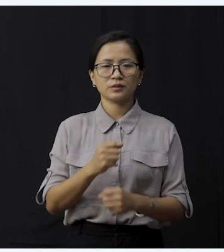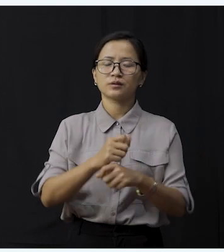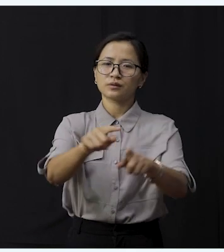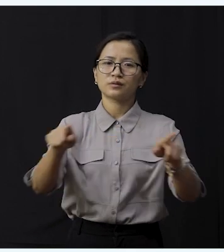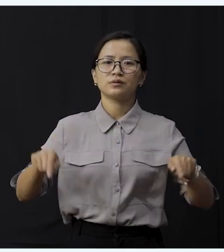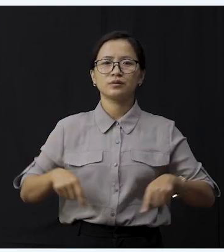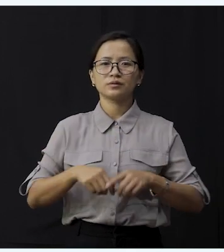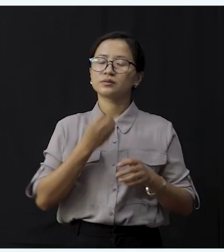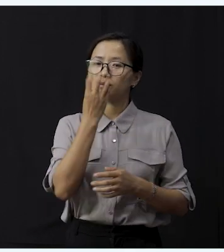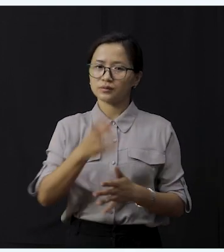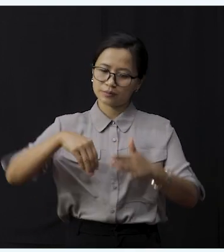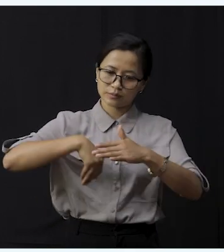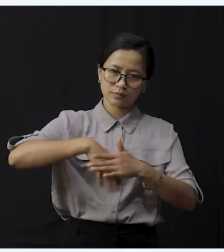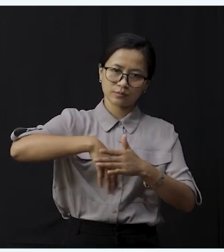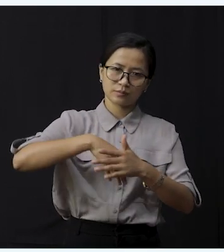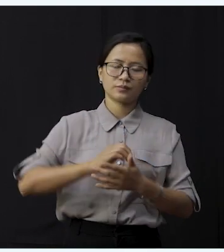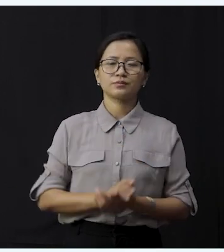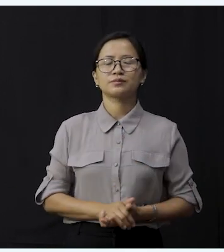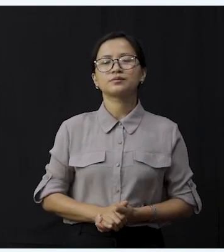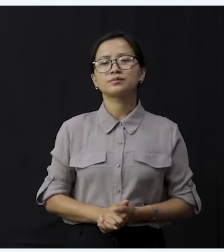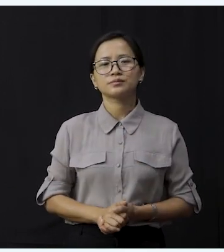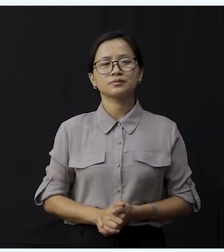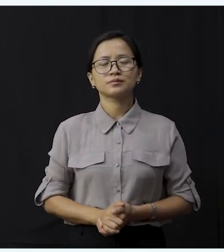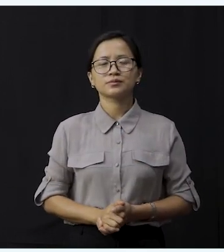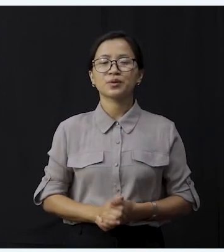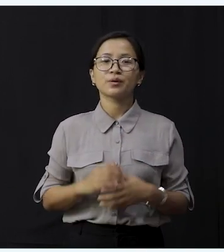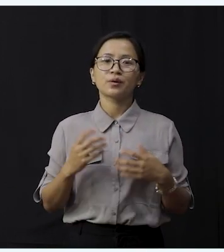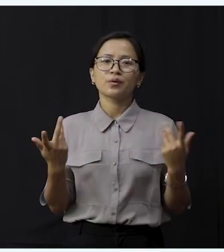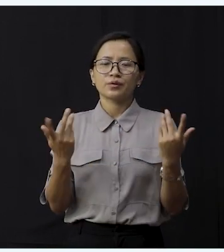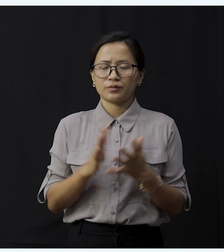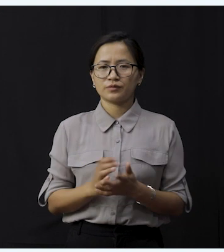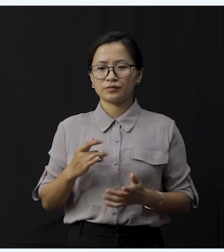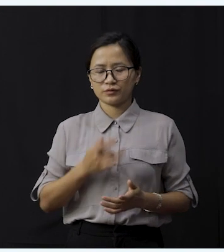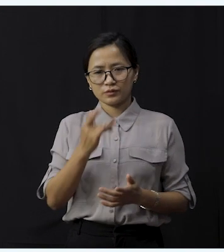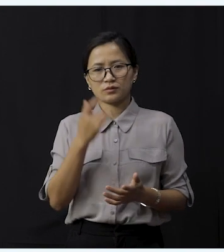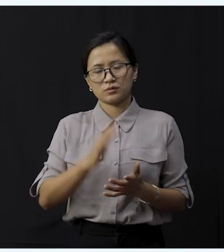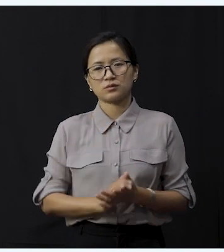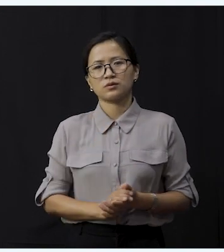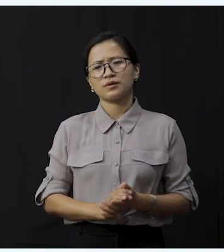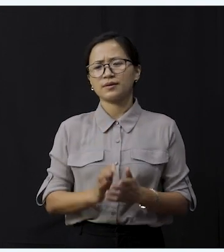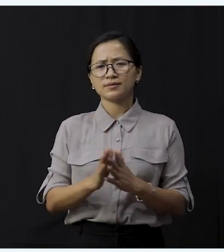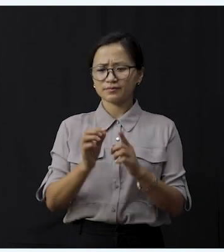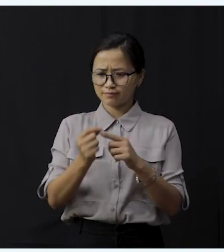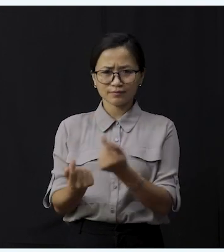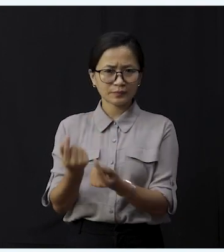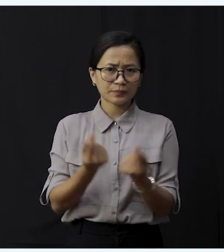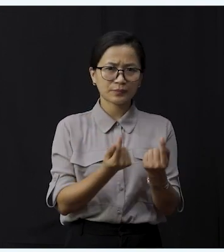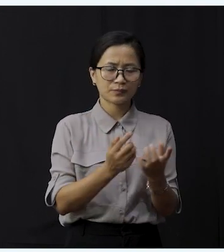to play the football over there. Or whenever we feels like to go and have fun in a